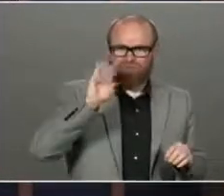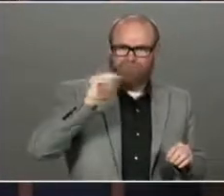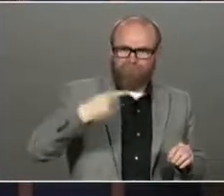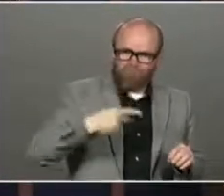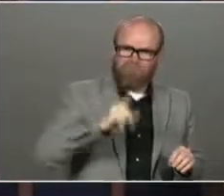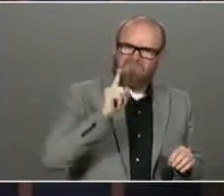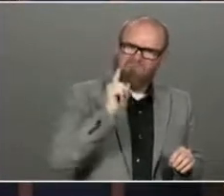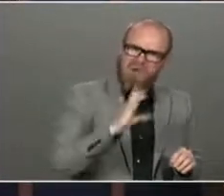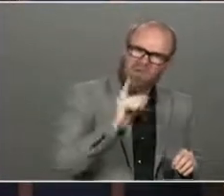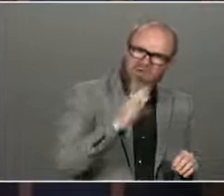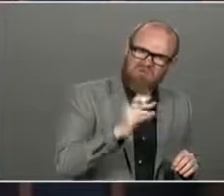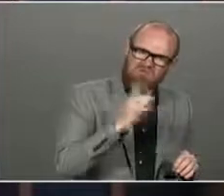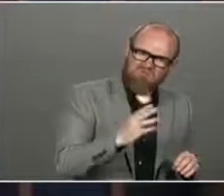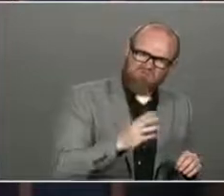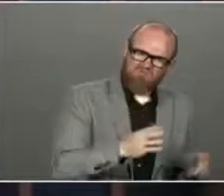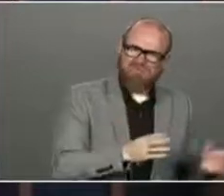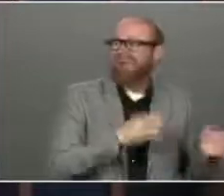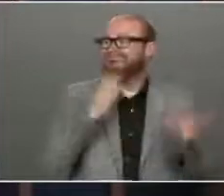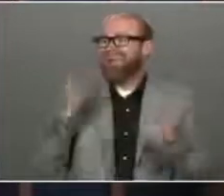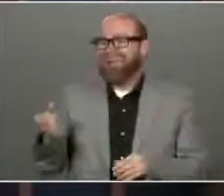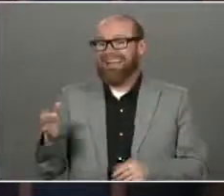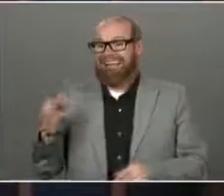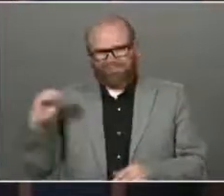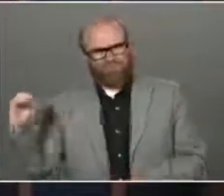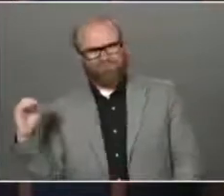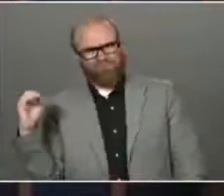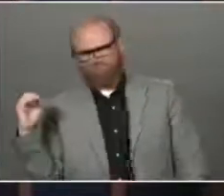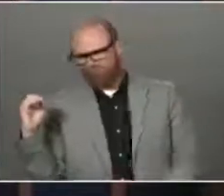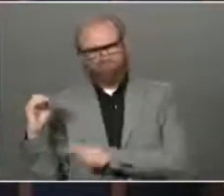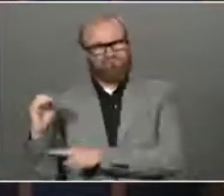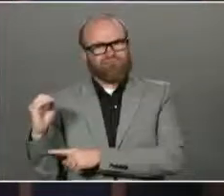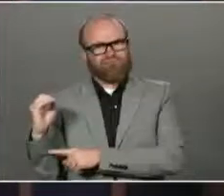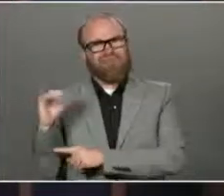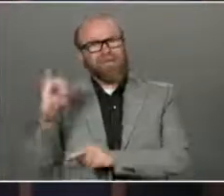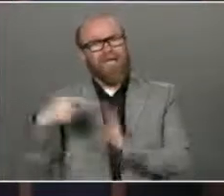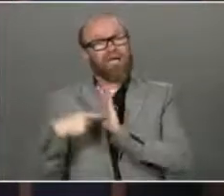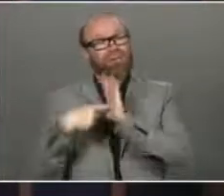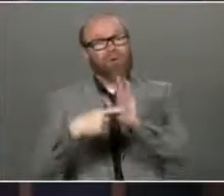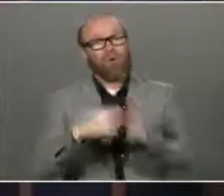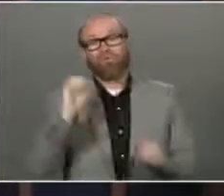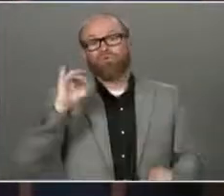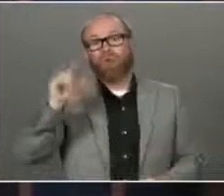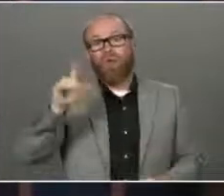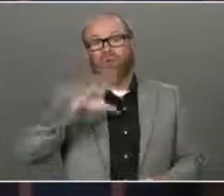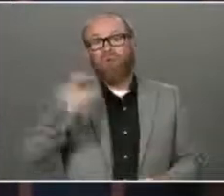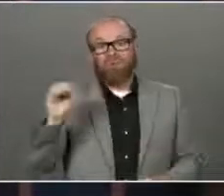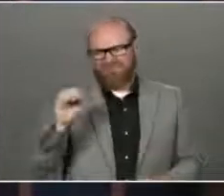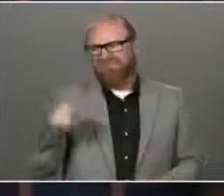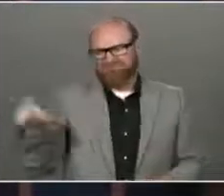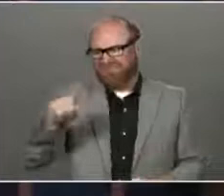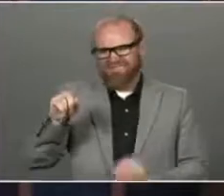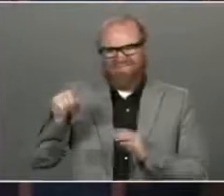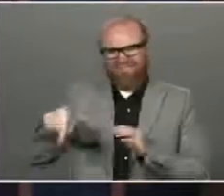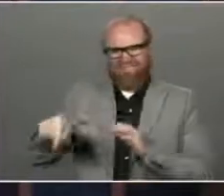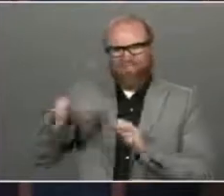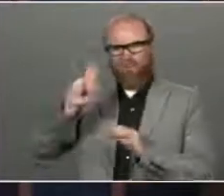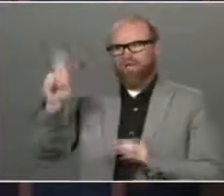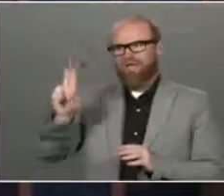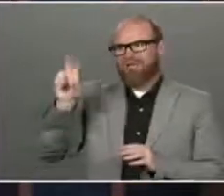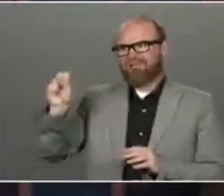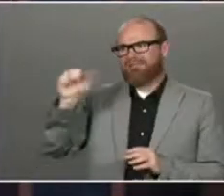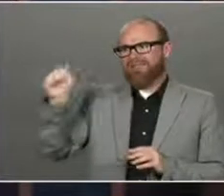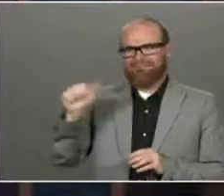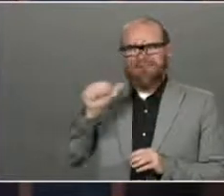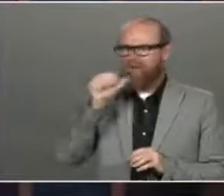not invest here. We're not interested in this. And so it's not just the leases. It's what we're saying about energy and